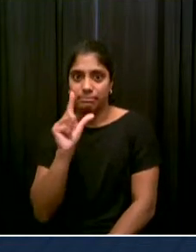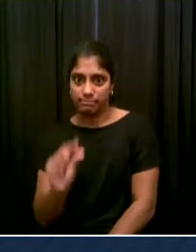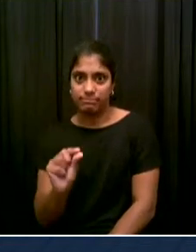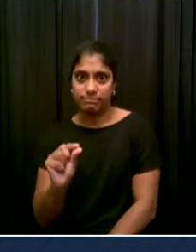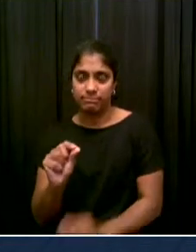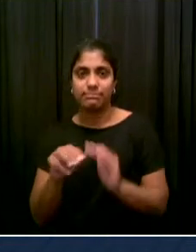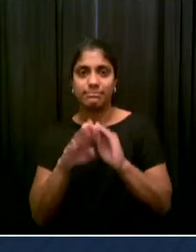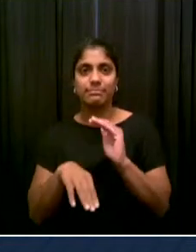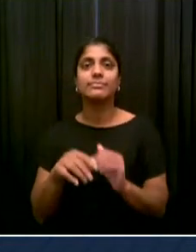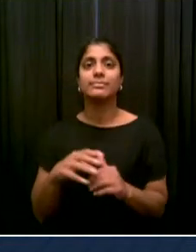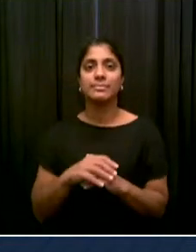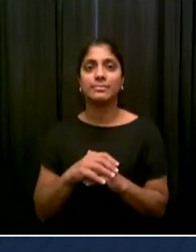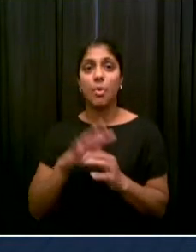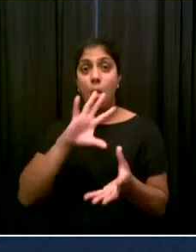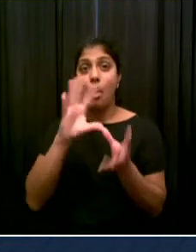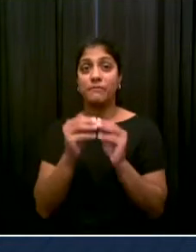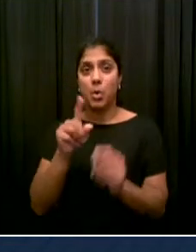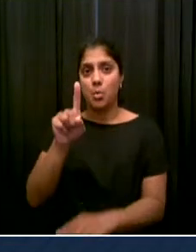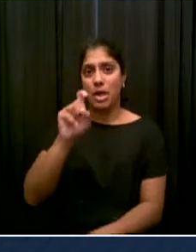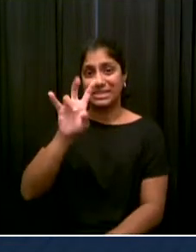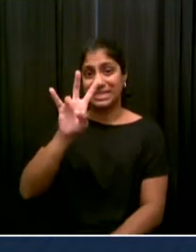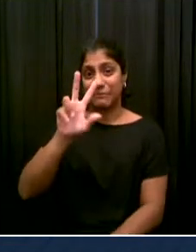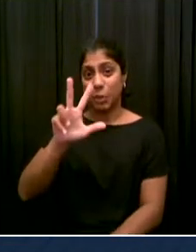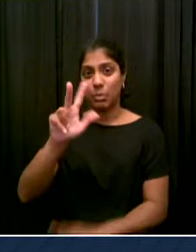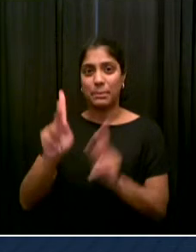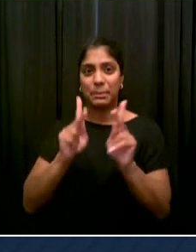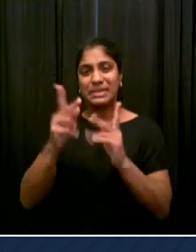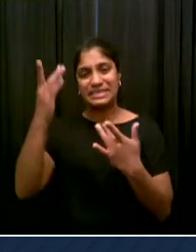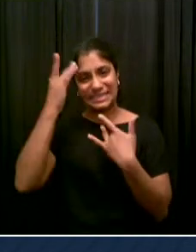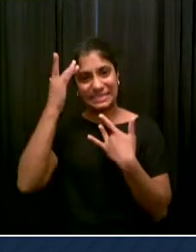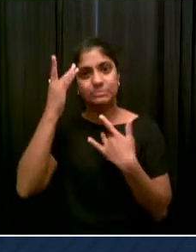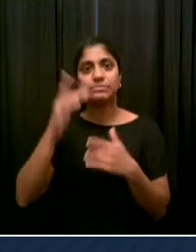citywide for COVID-19. Today's report on a 7-day rolling average,